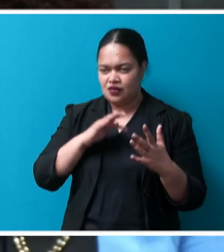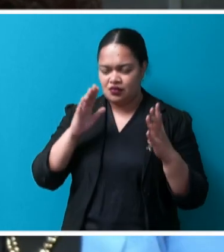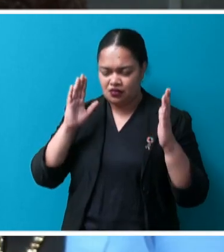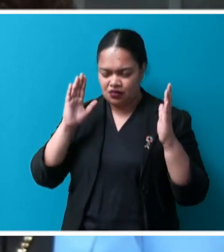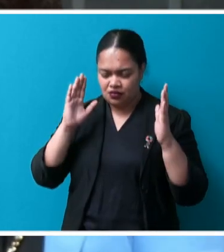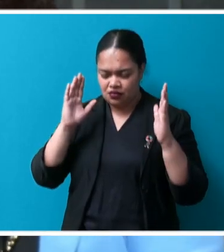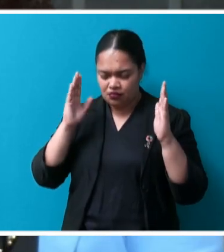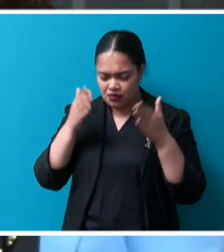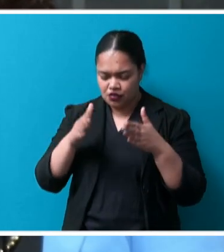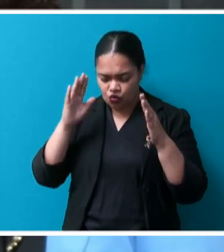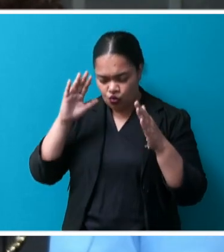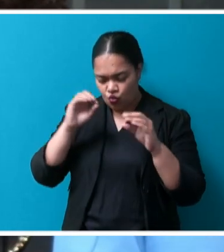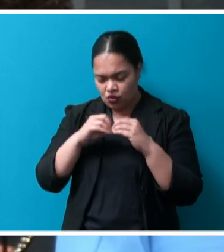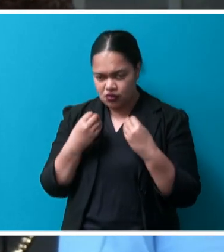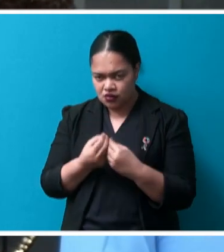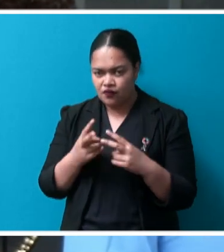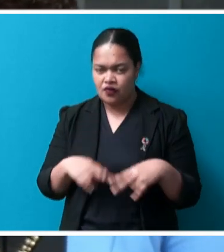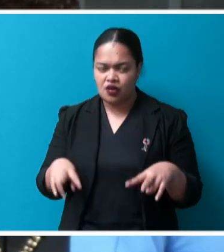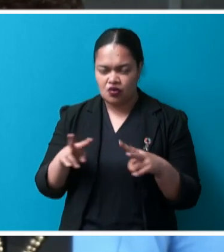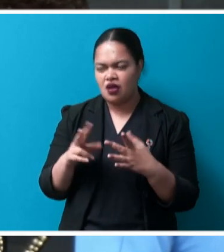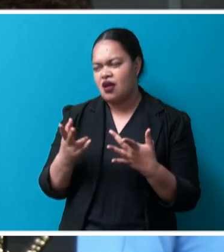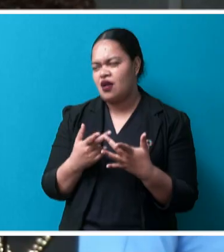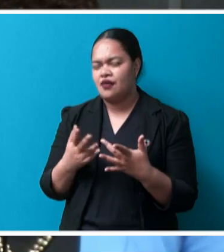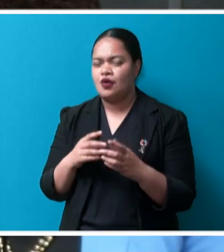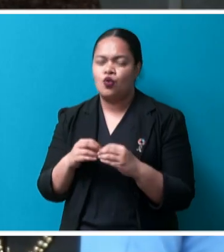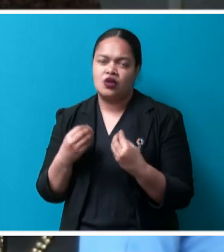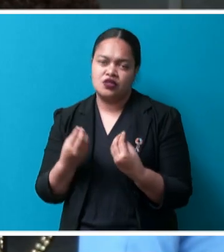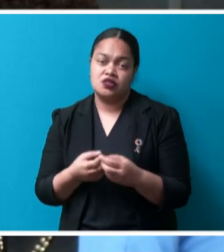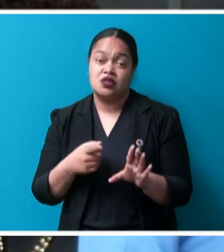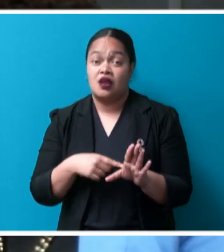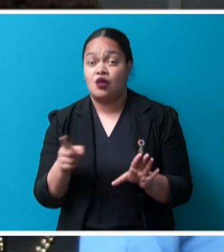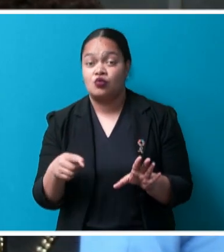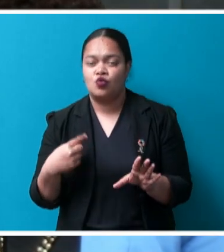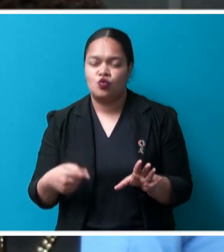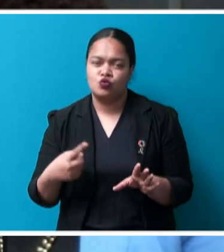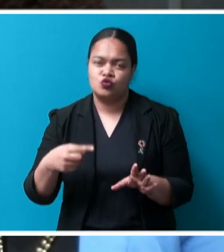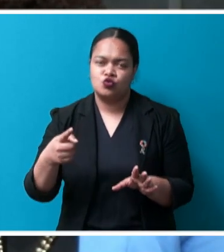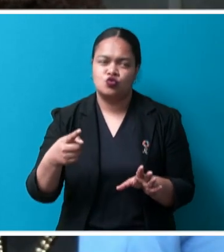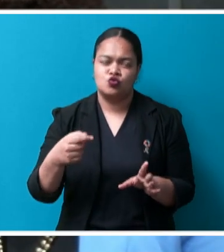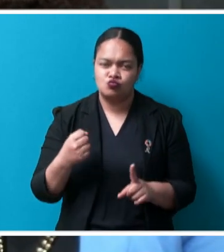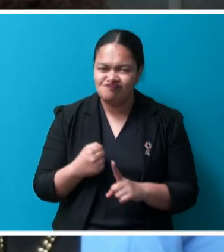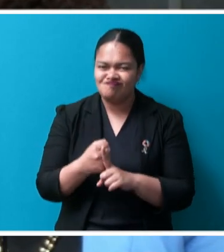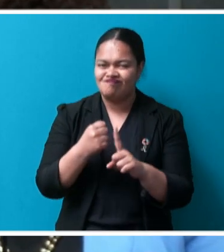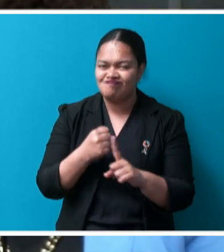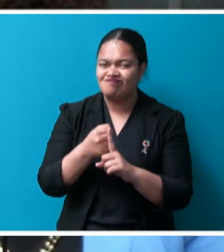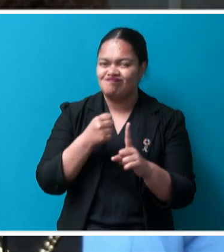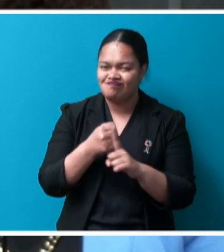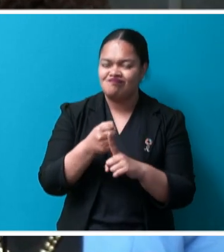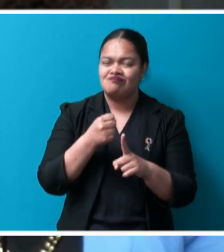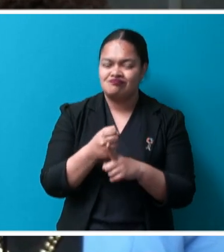Vanua, and other relevant organizations out there who continue to push back on